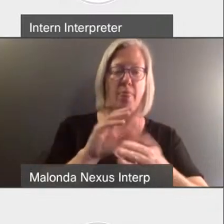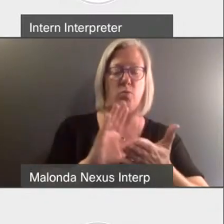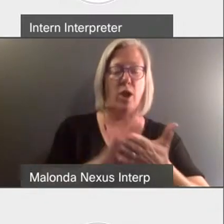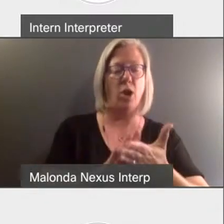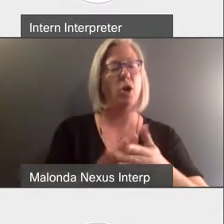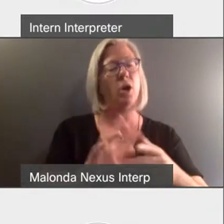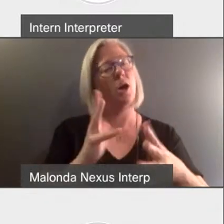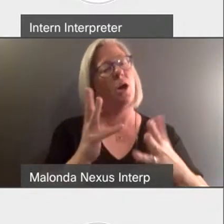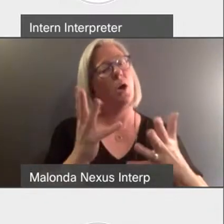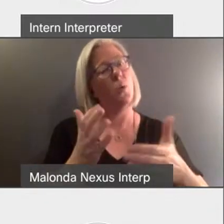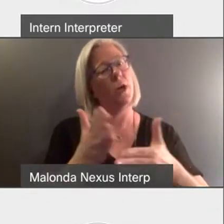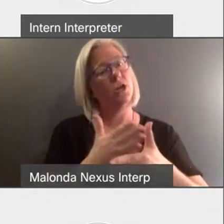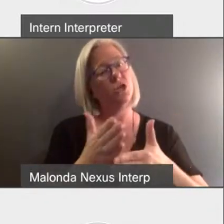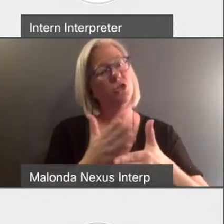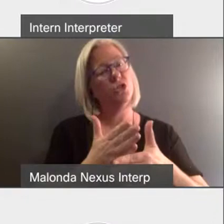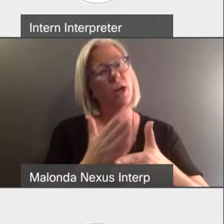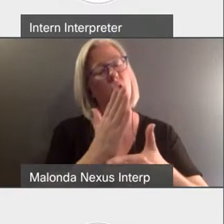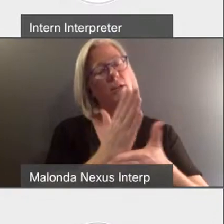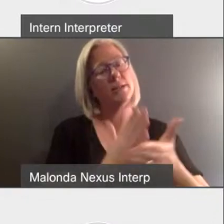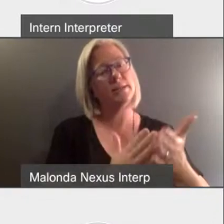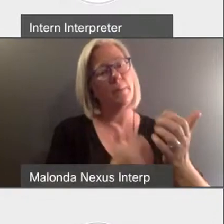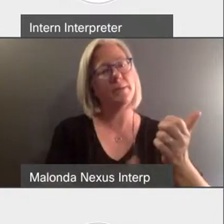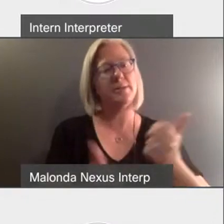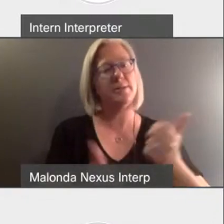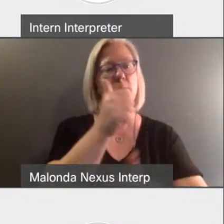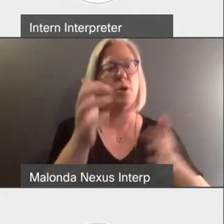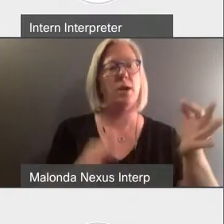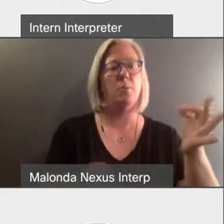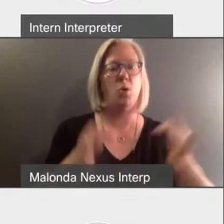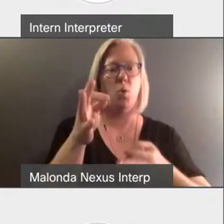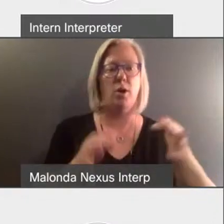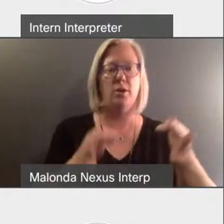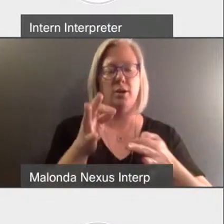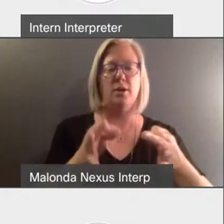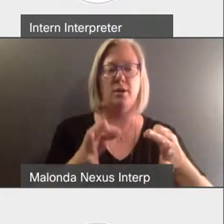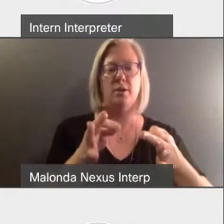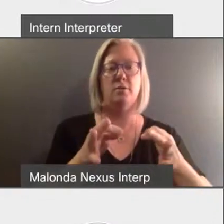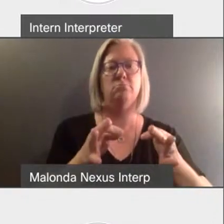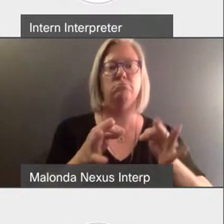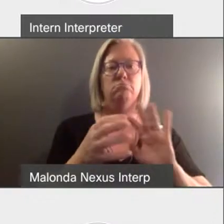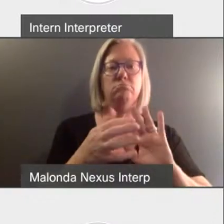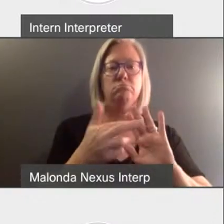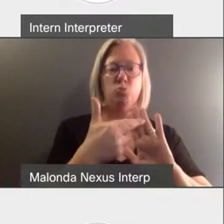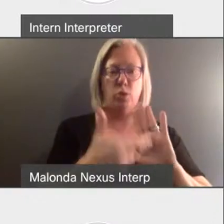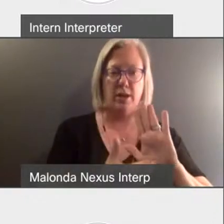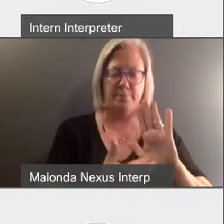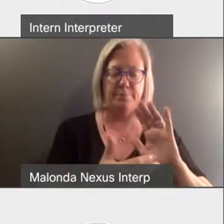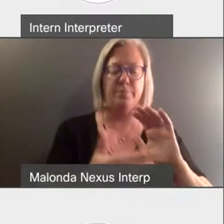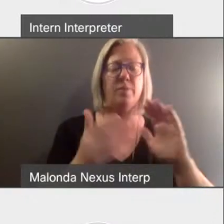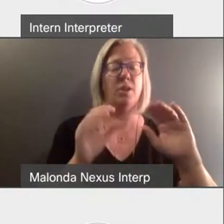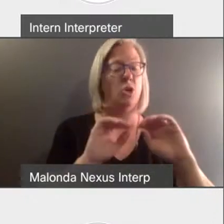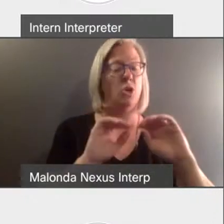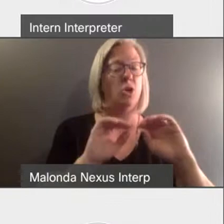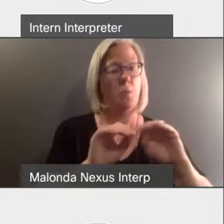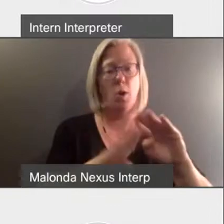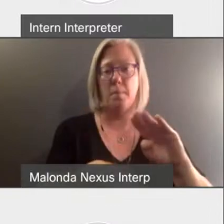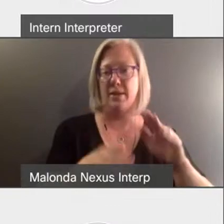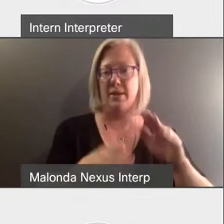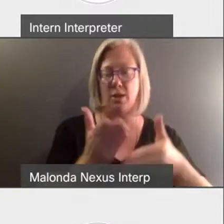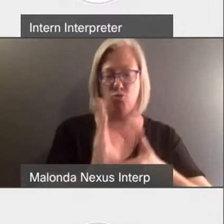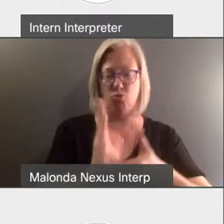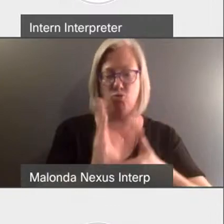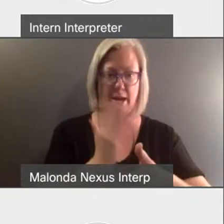share that there's some Supreme Court precedent for what we're doing tonight. There is no more basic right in